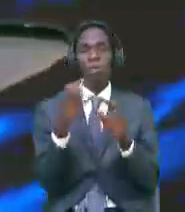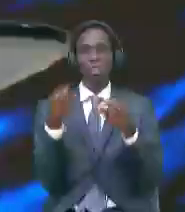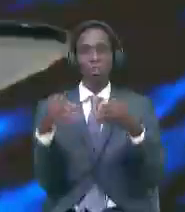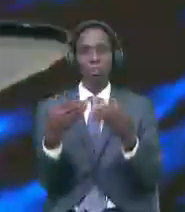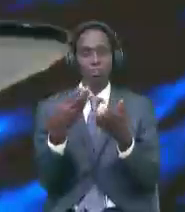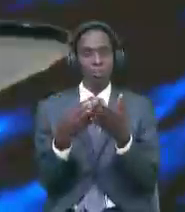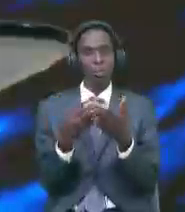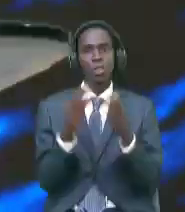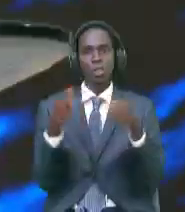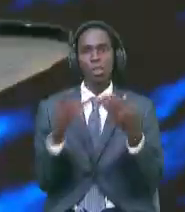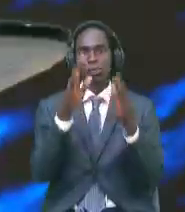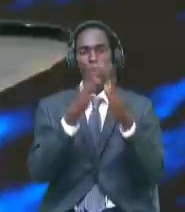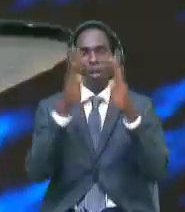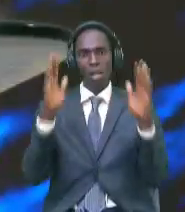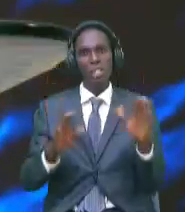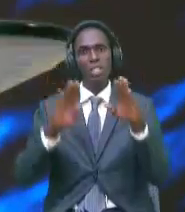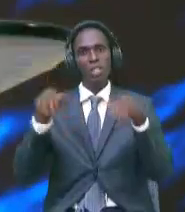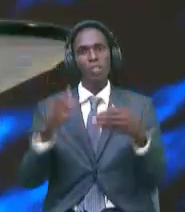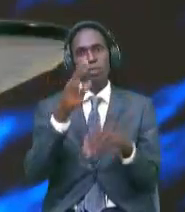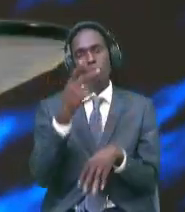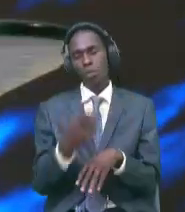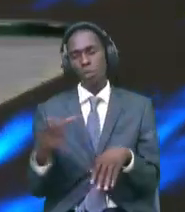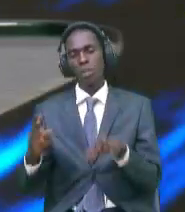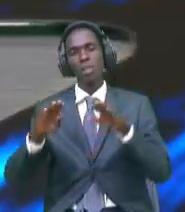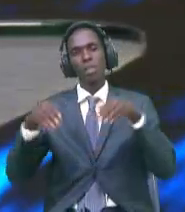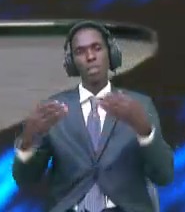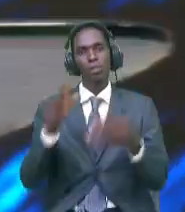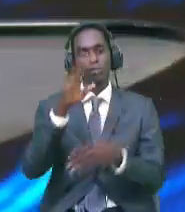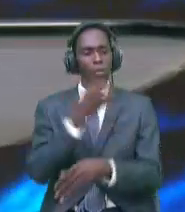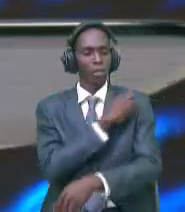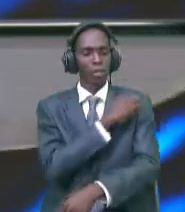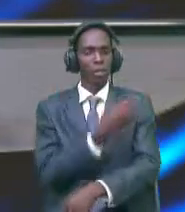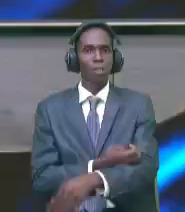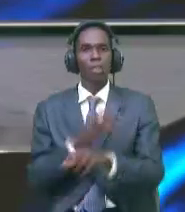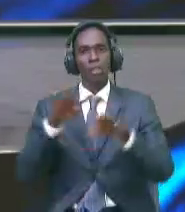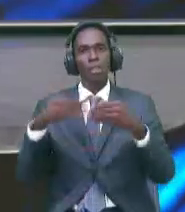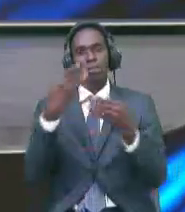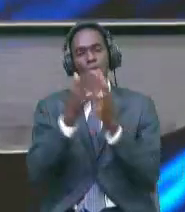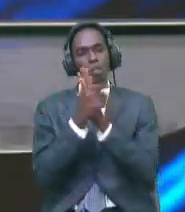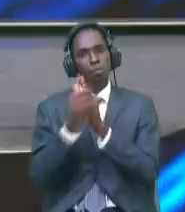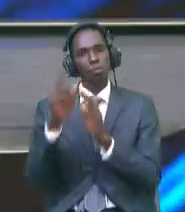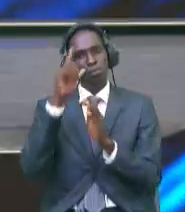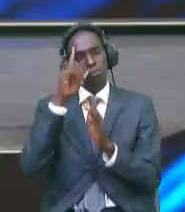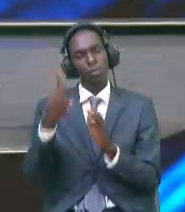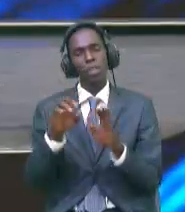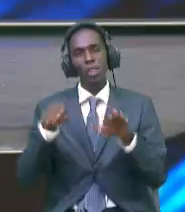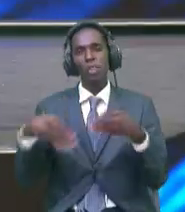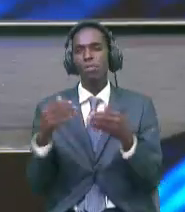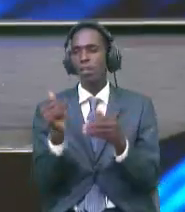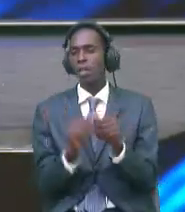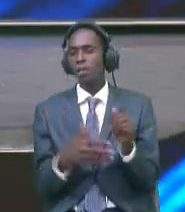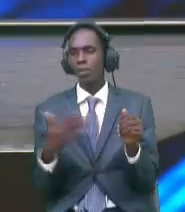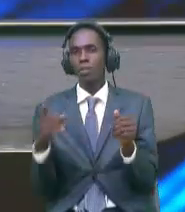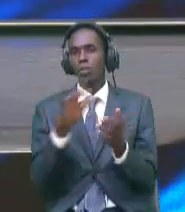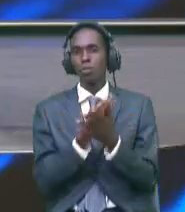you give your property, you give your energy, you give your skill, you give everything, and you are addicted to